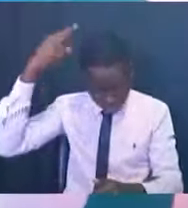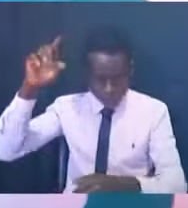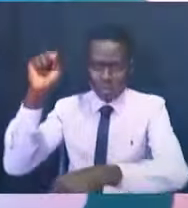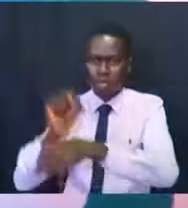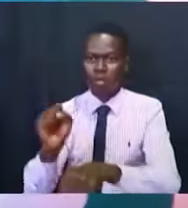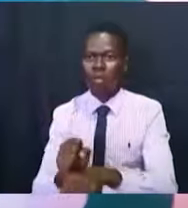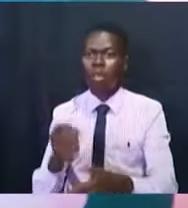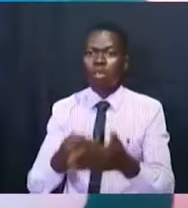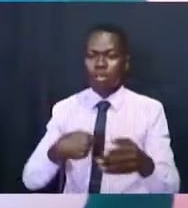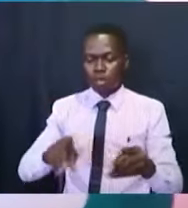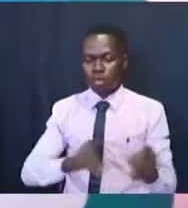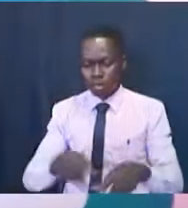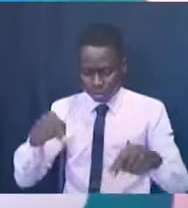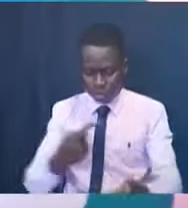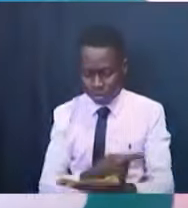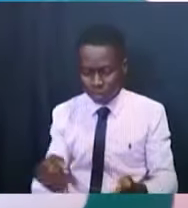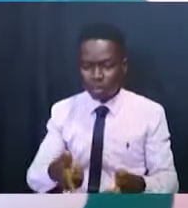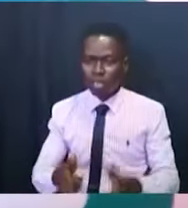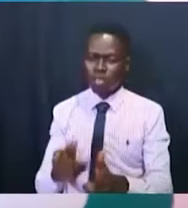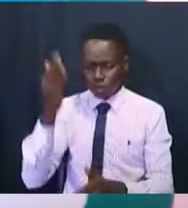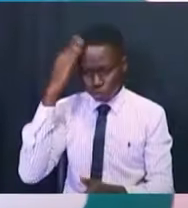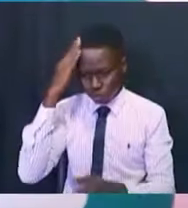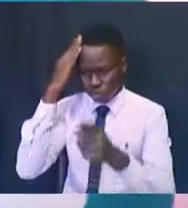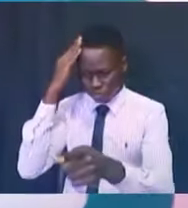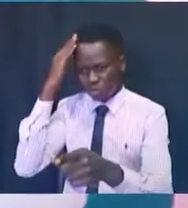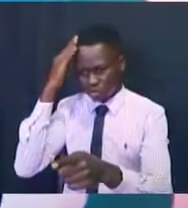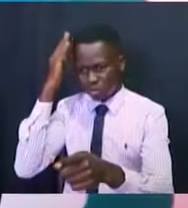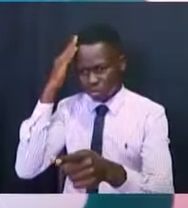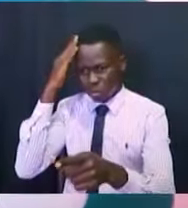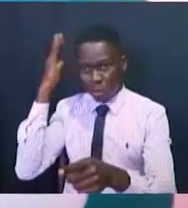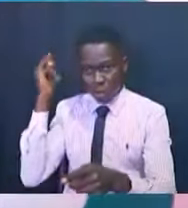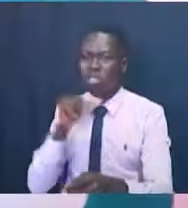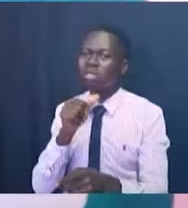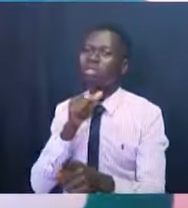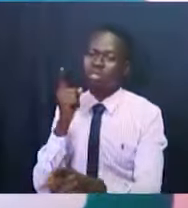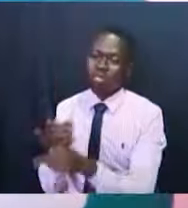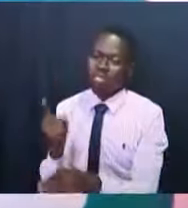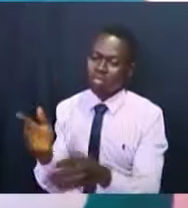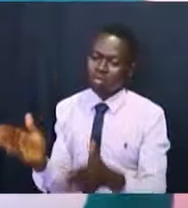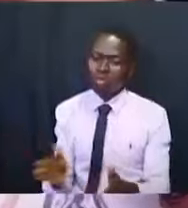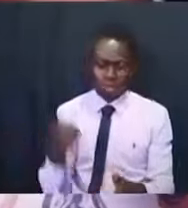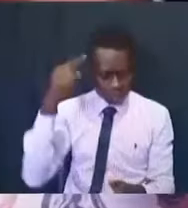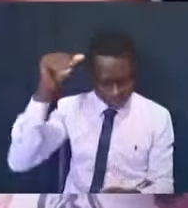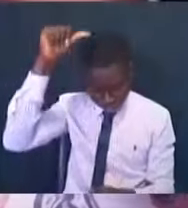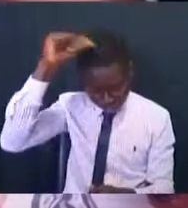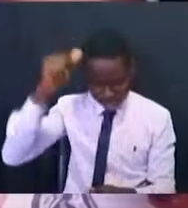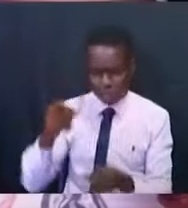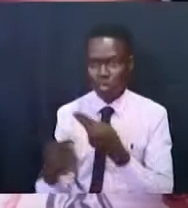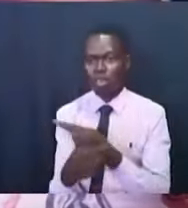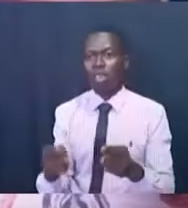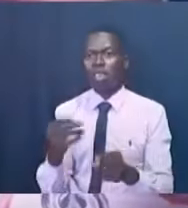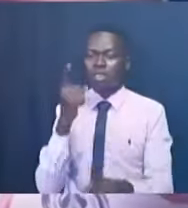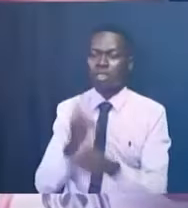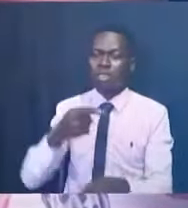You see, what we are doing this week is to let you know who you are. Otherwise, you are prepared and anointed for the task already. We are only telling